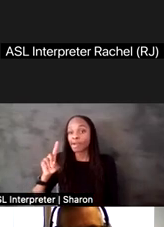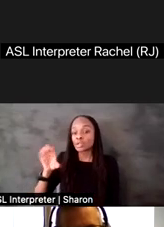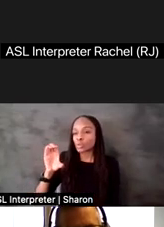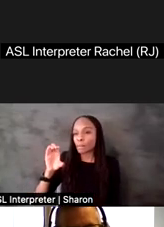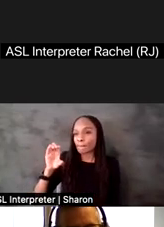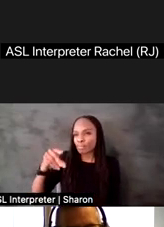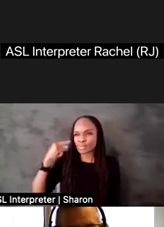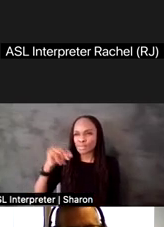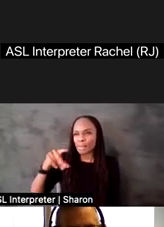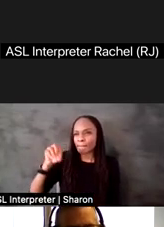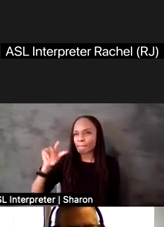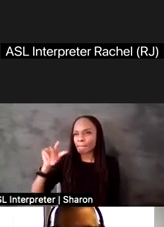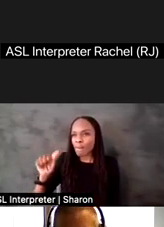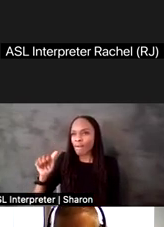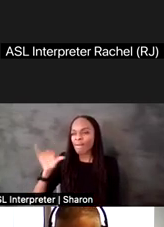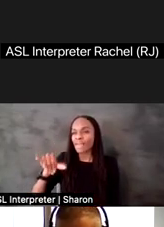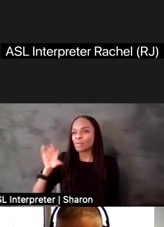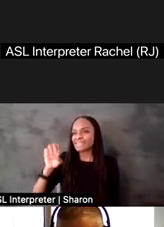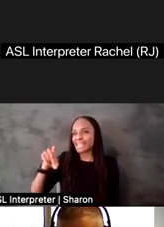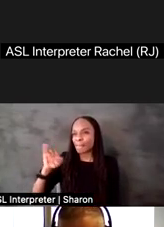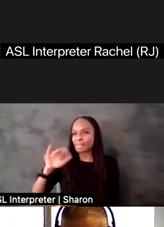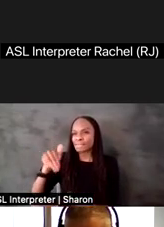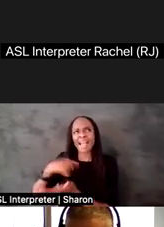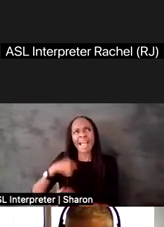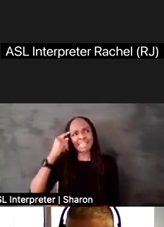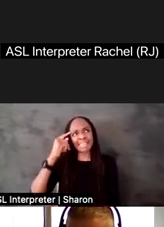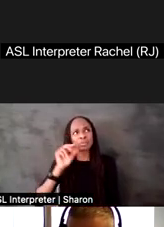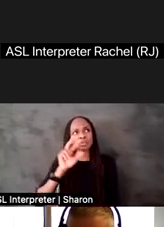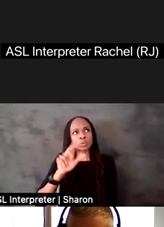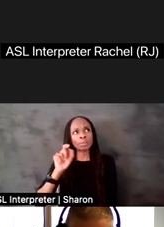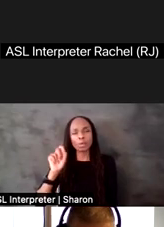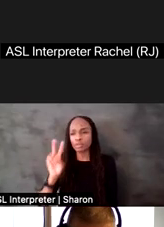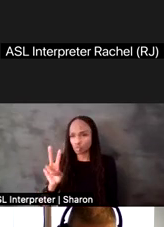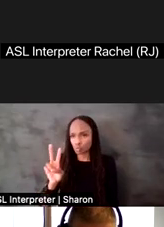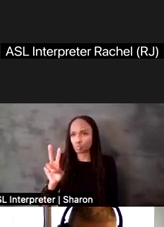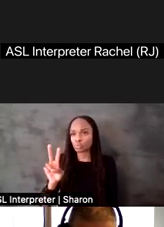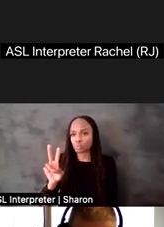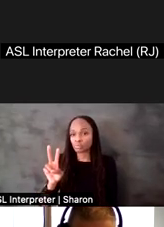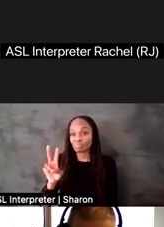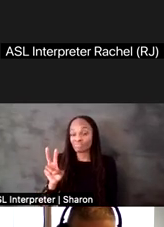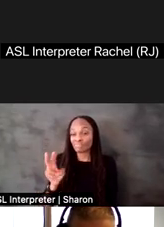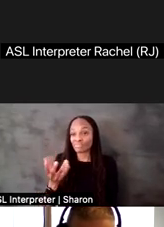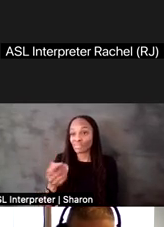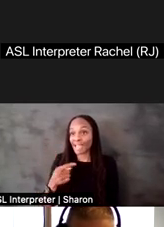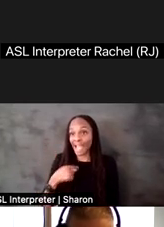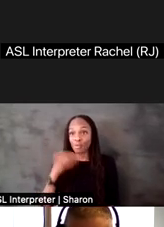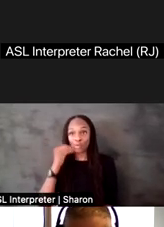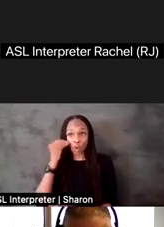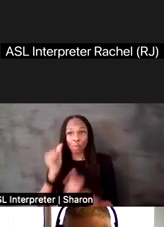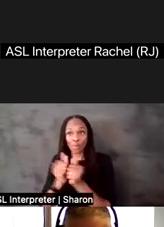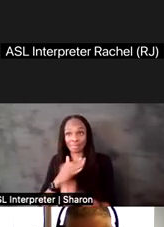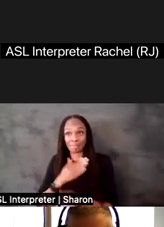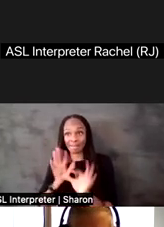the epicenter. I think it was a 3.2. Happened to be home with the family